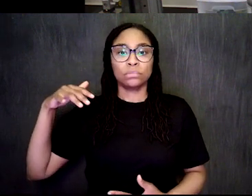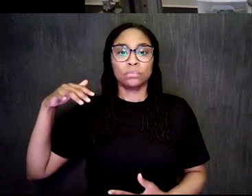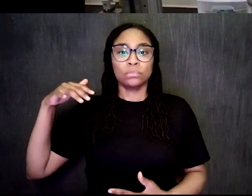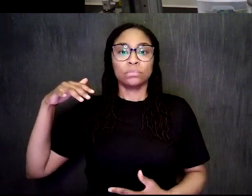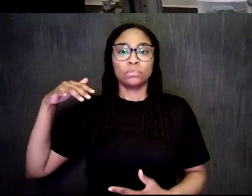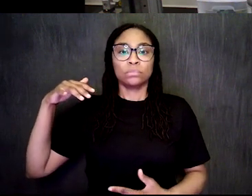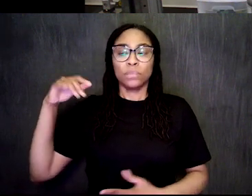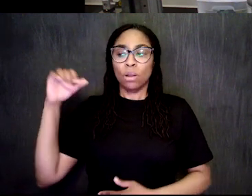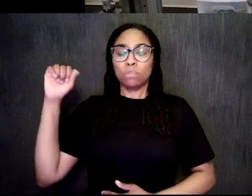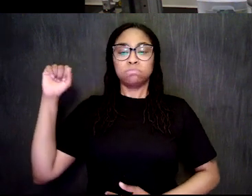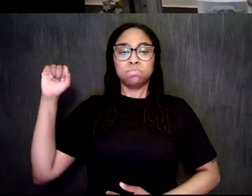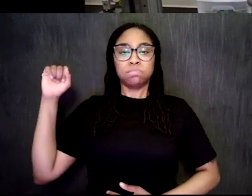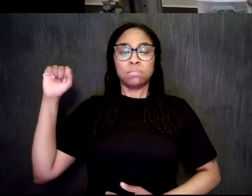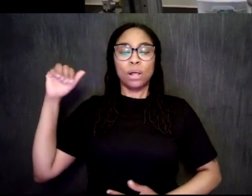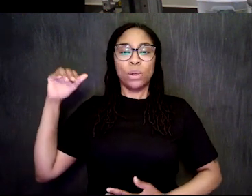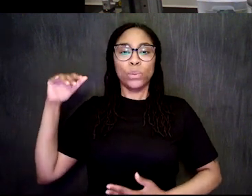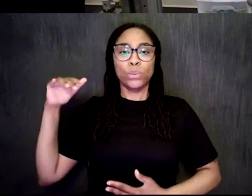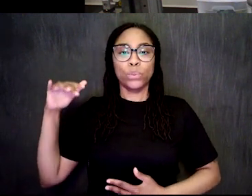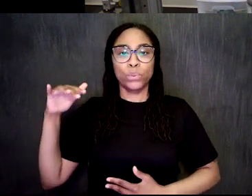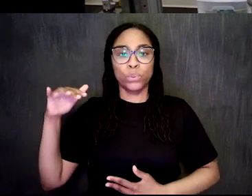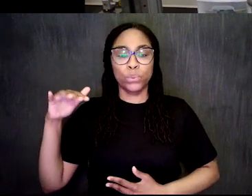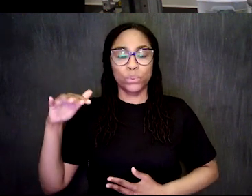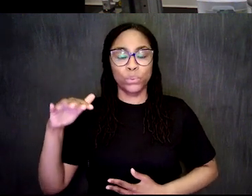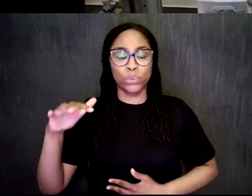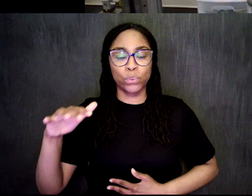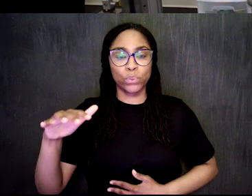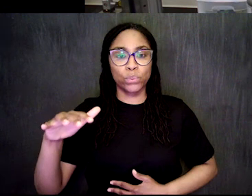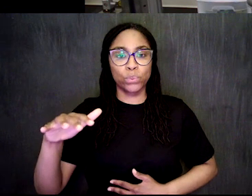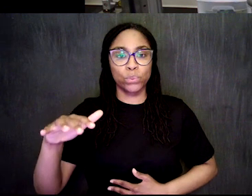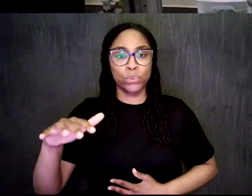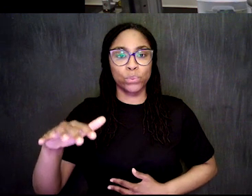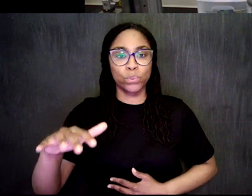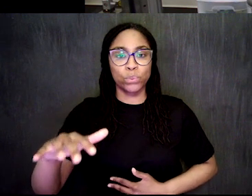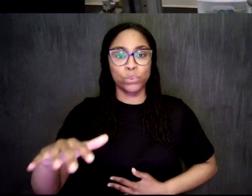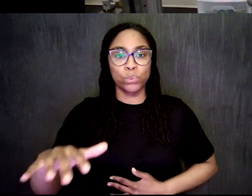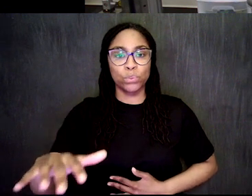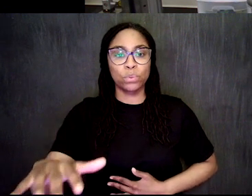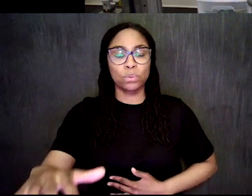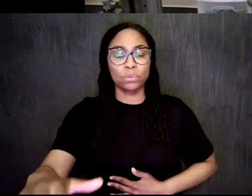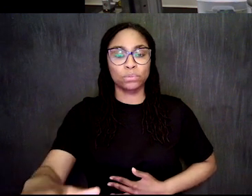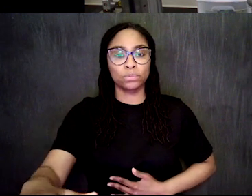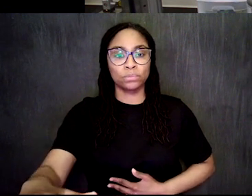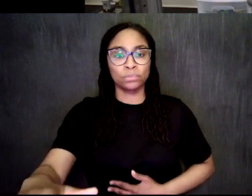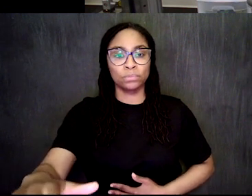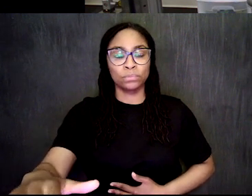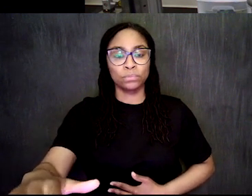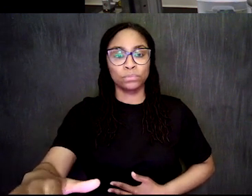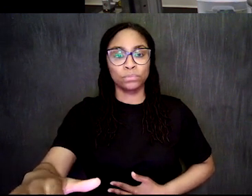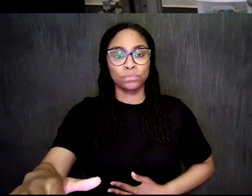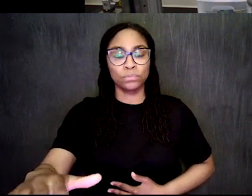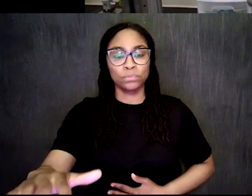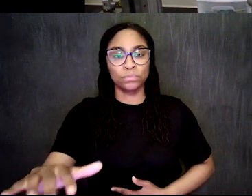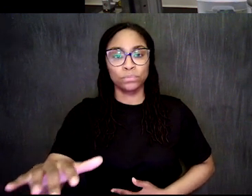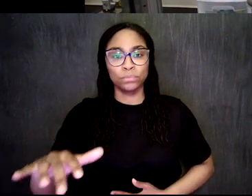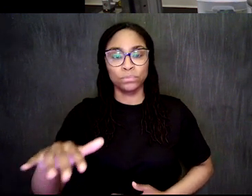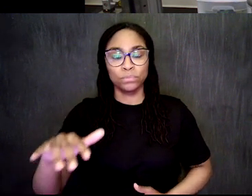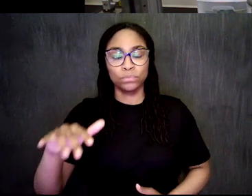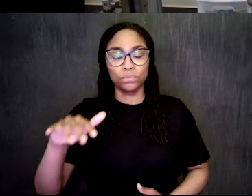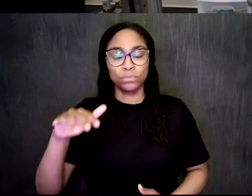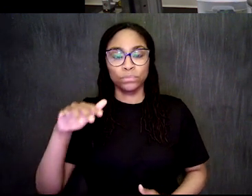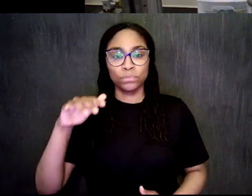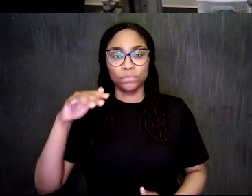Inhale. Tall position, couple more. Exhale. Loud breathing, big reach.